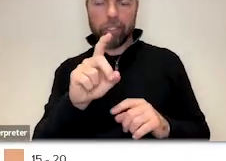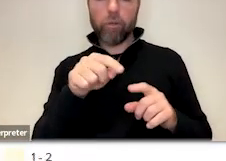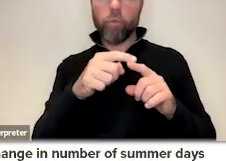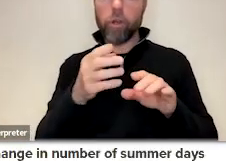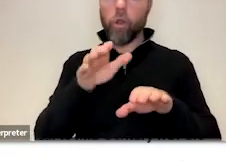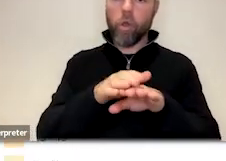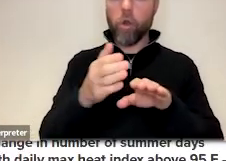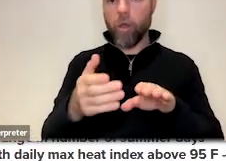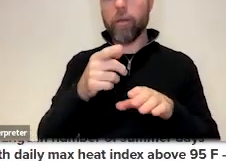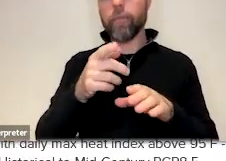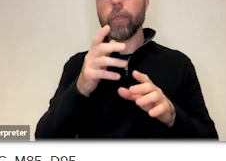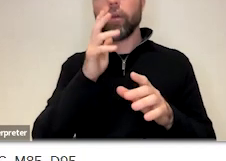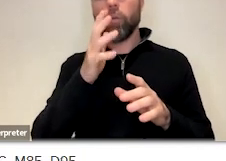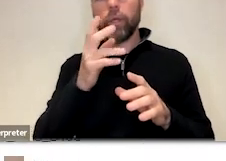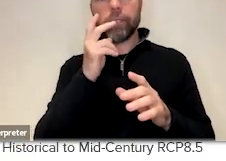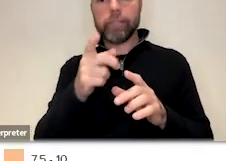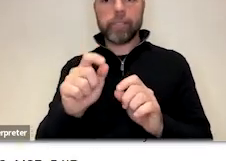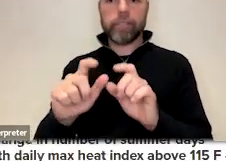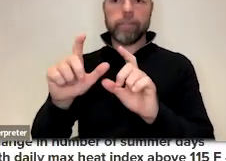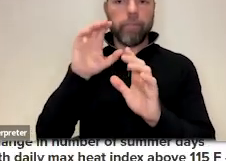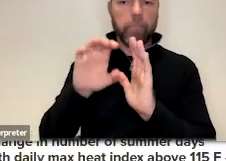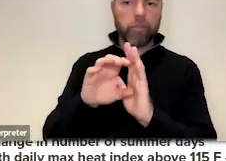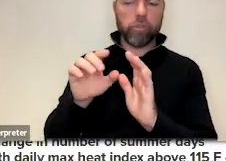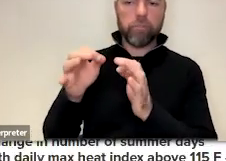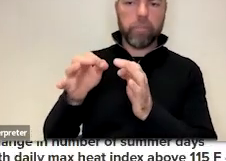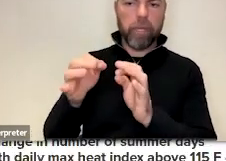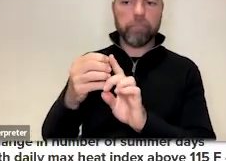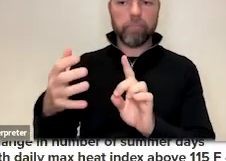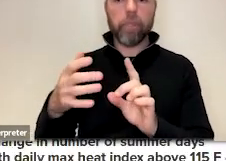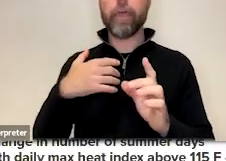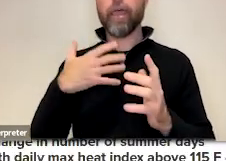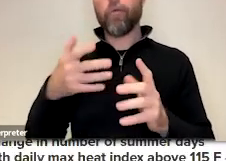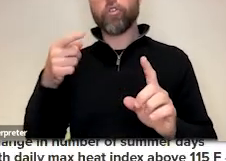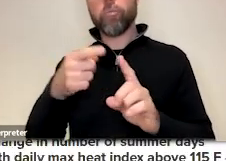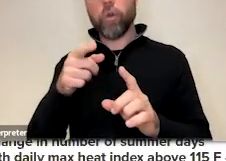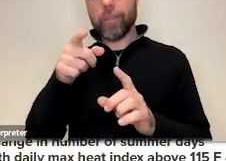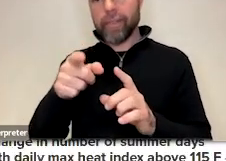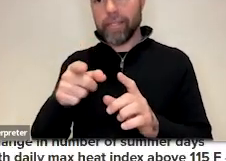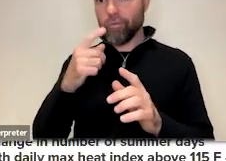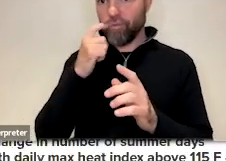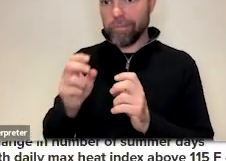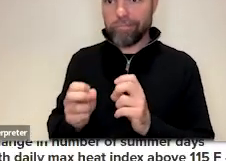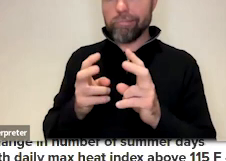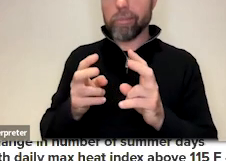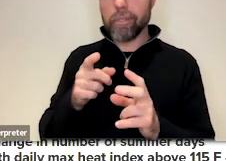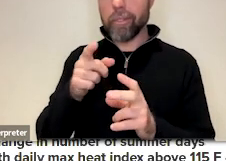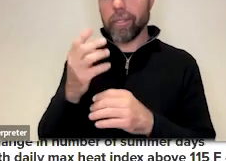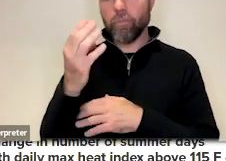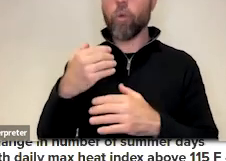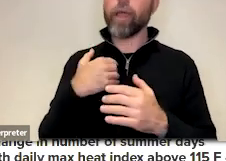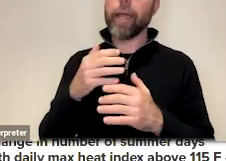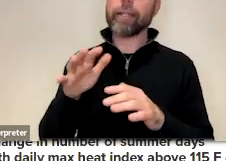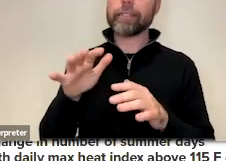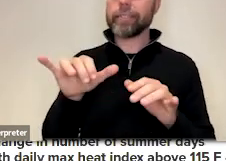and off, they come on in the legend. And I do want to point out that we just deployed this legend this morning. We had a very similar